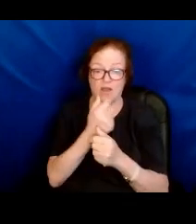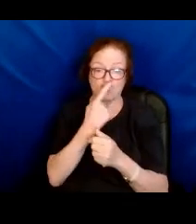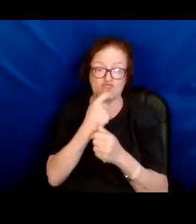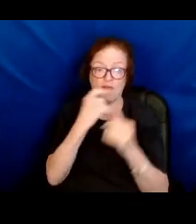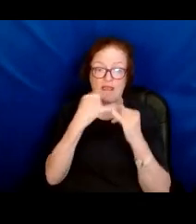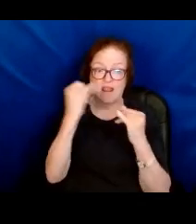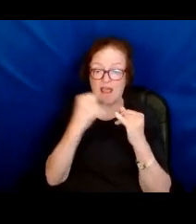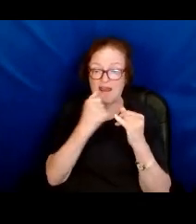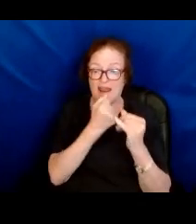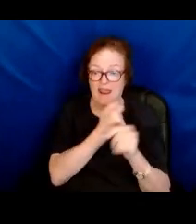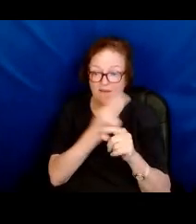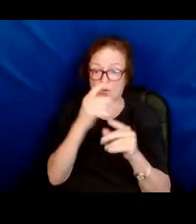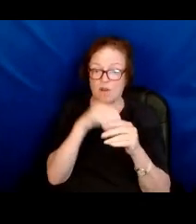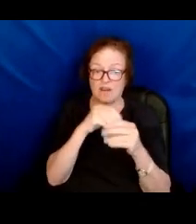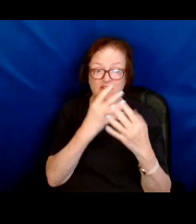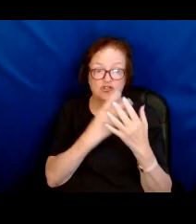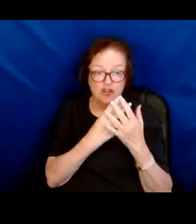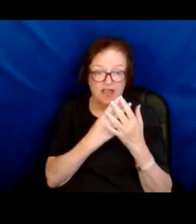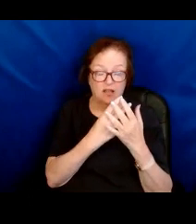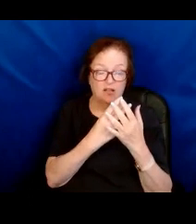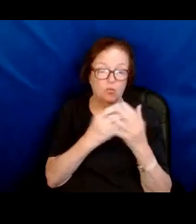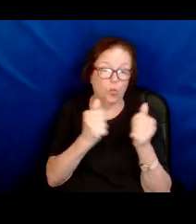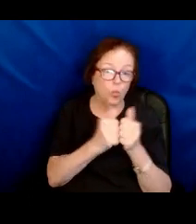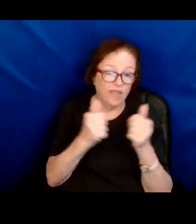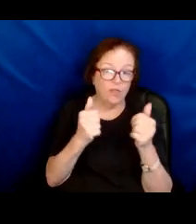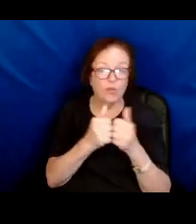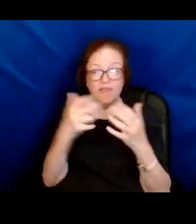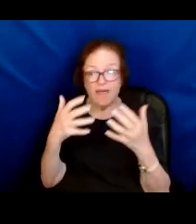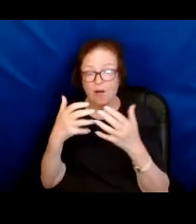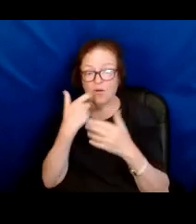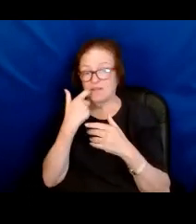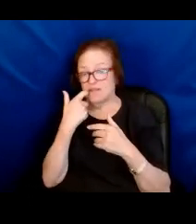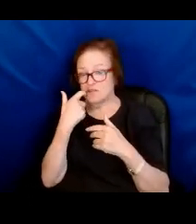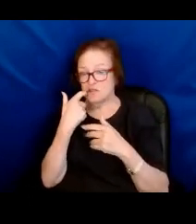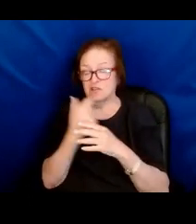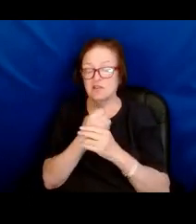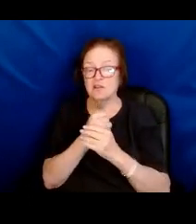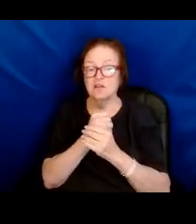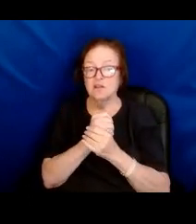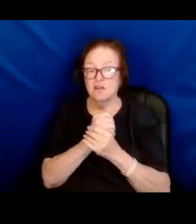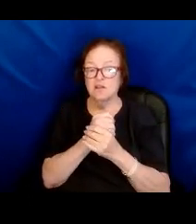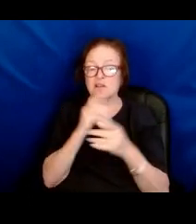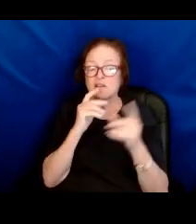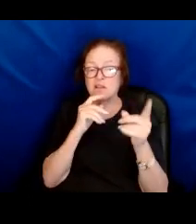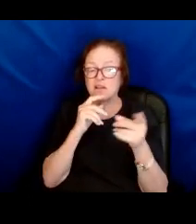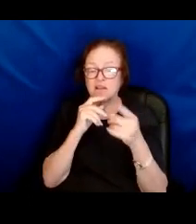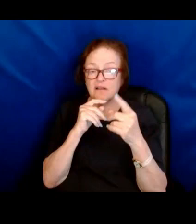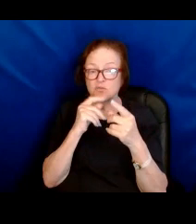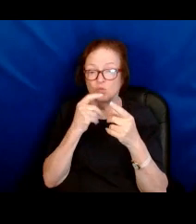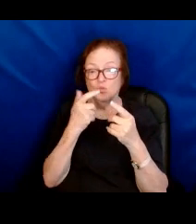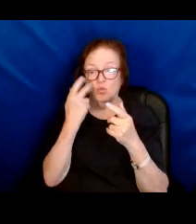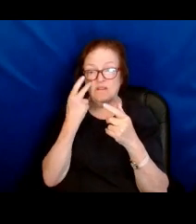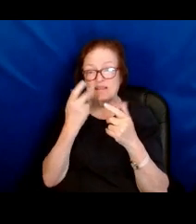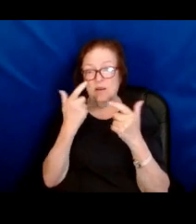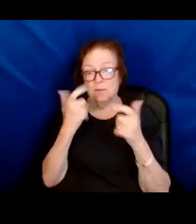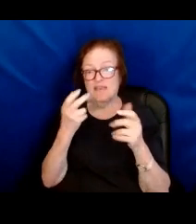mental illness, a substance abuse or not. But what we see is really the big increase in the numbers in jails happened